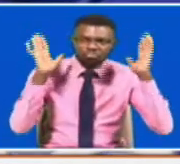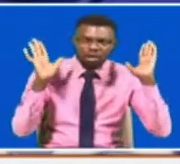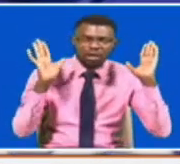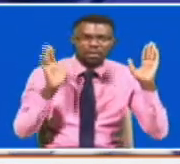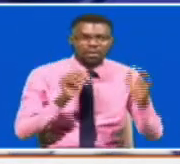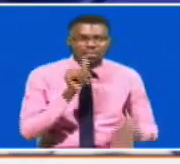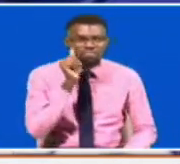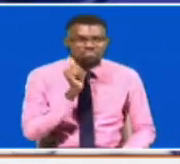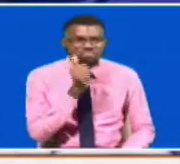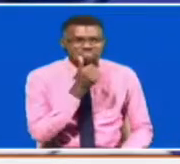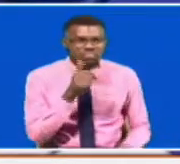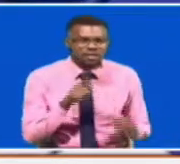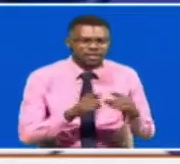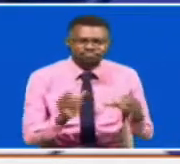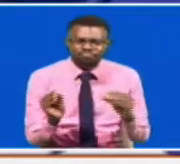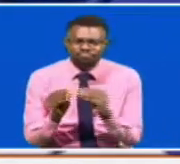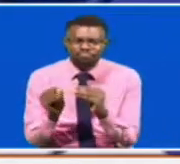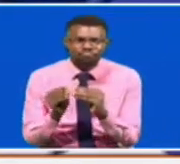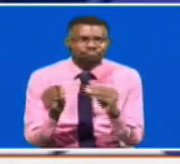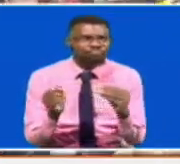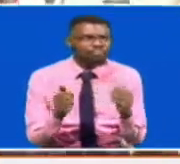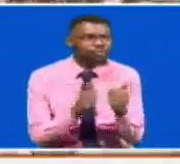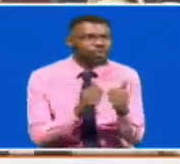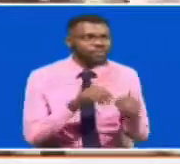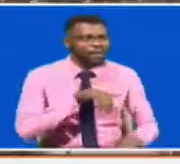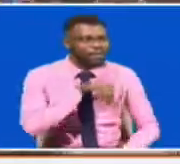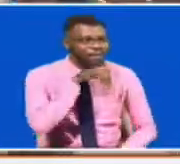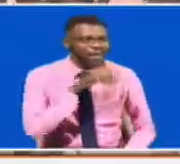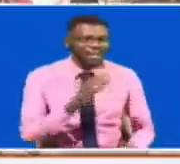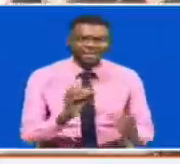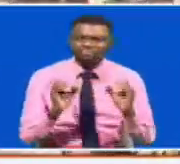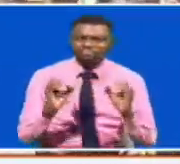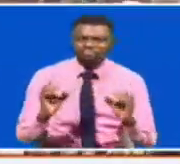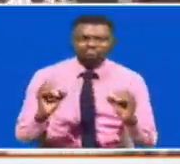and hardly did they have meetings with the candidate.